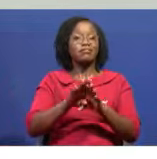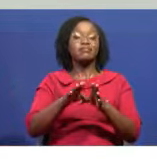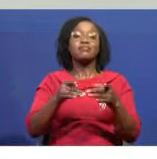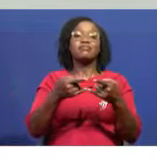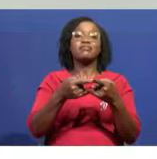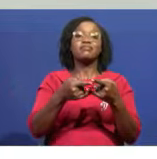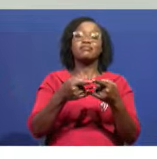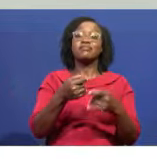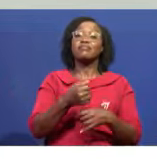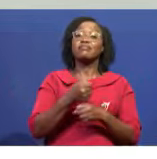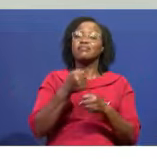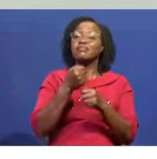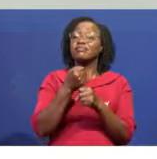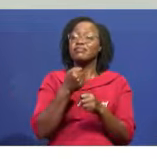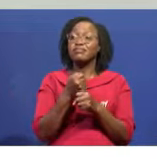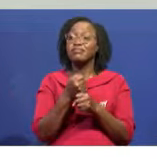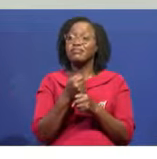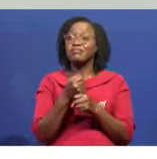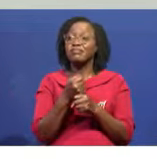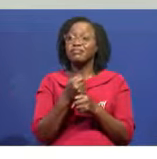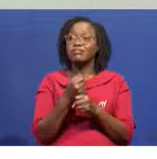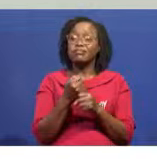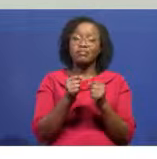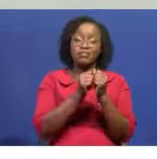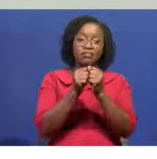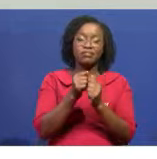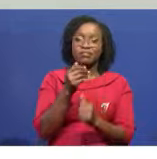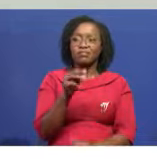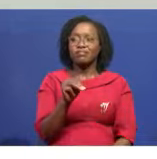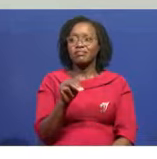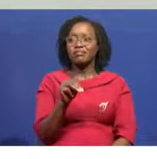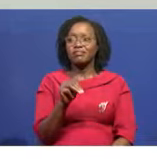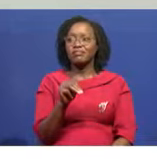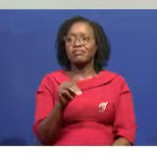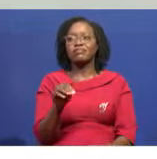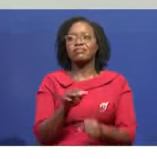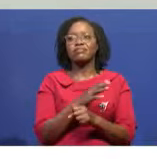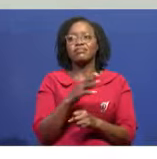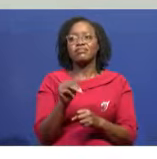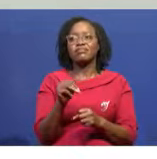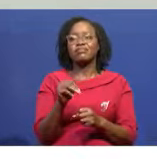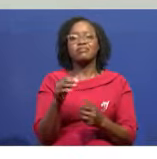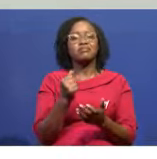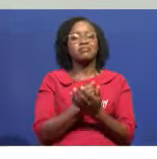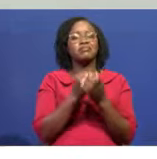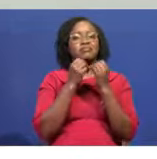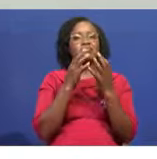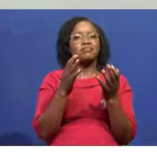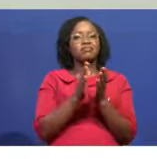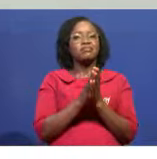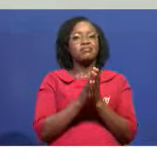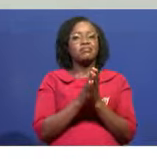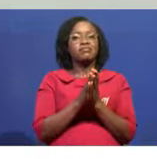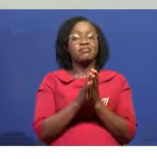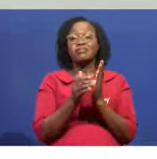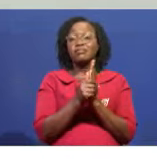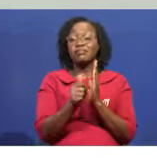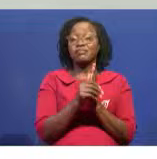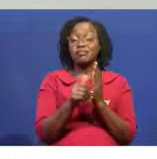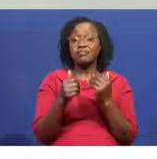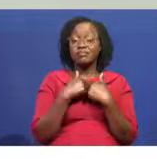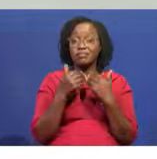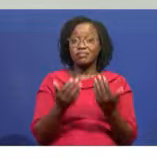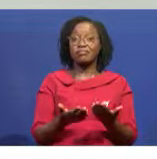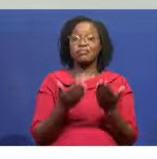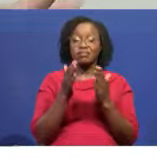only by trust, by working hand in hand with them, because you see majority of them are unemployed and they do have the skills. So in terms of boosting